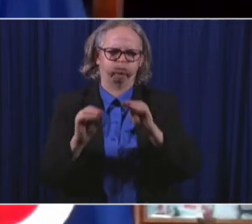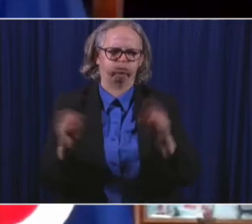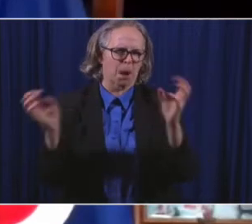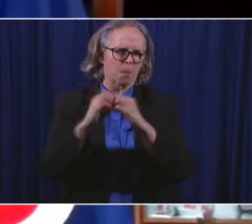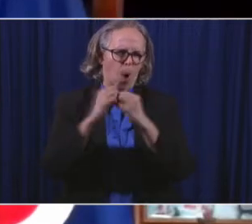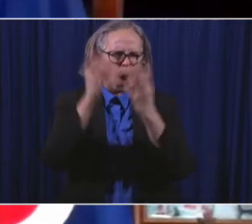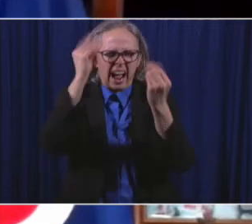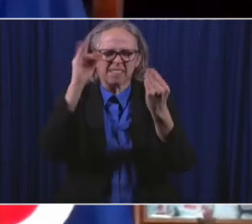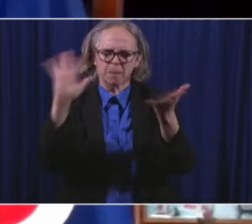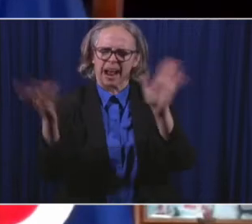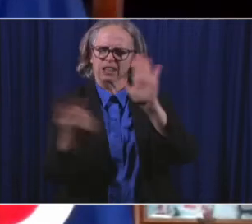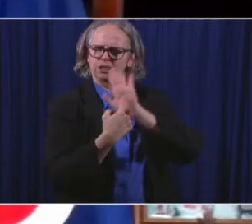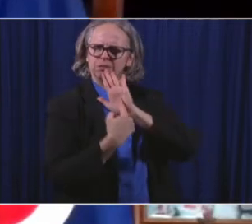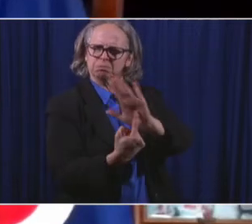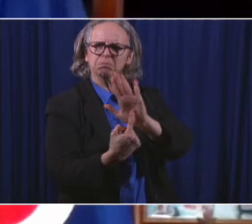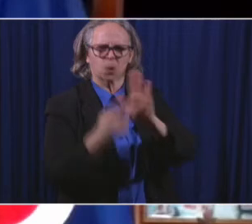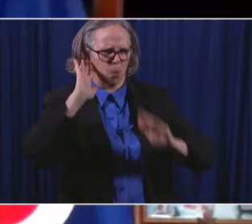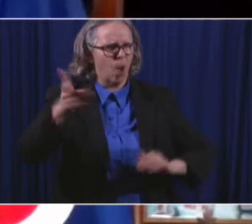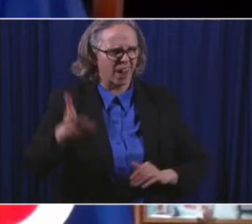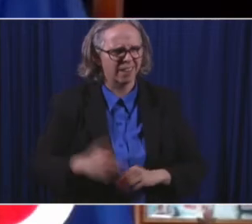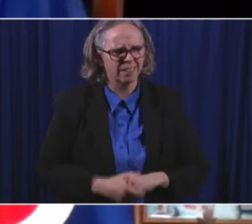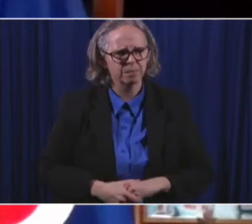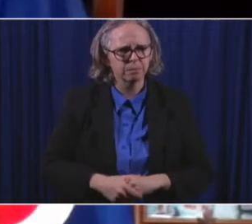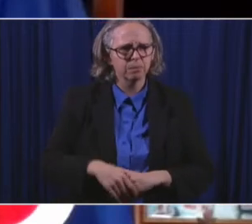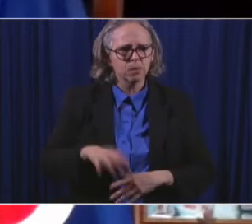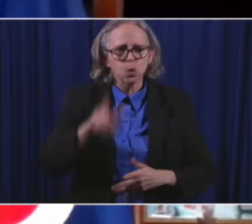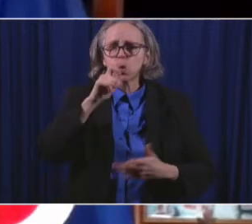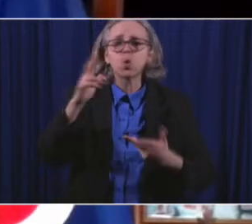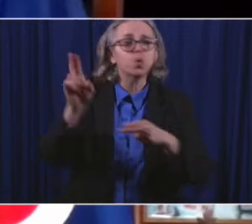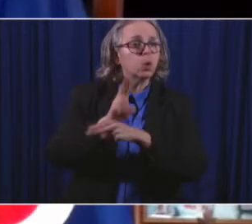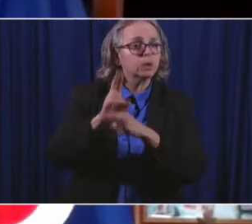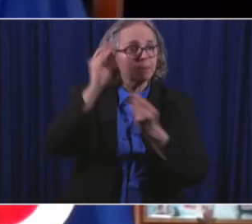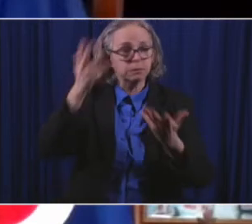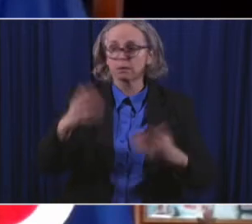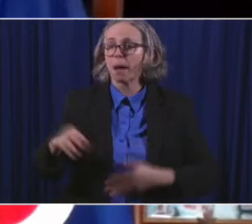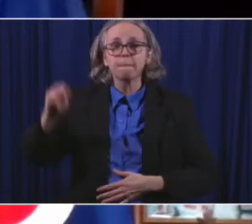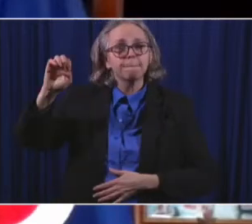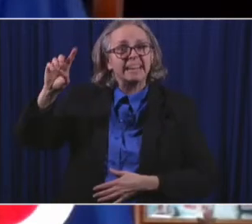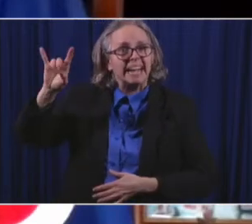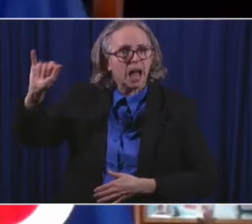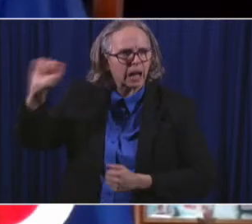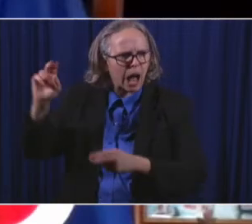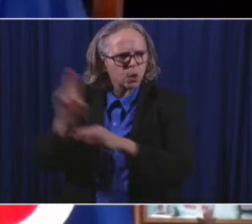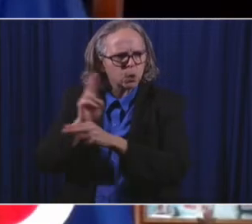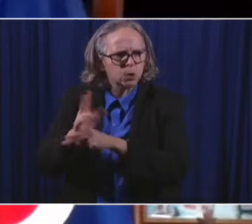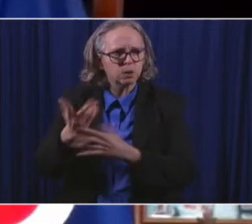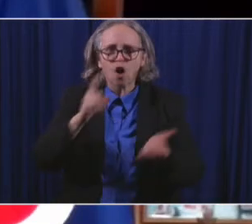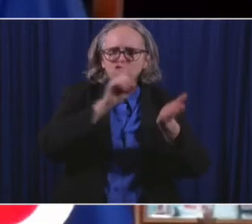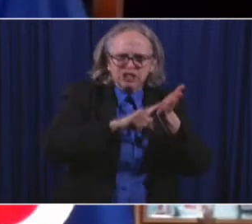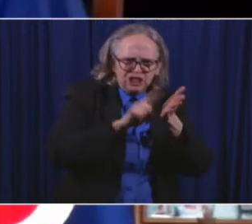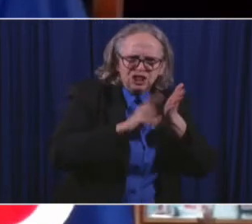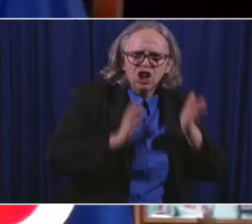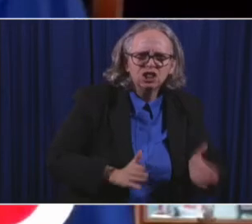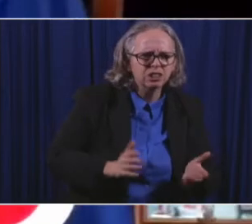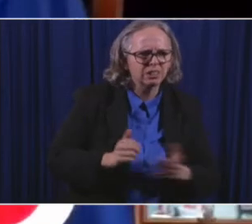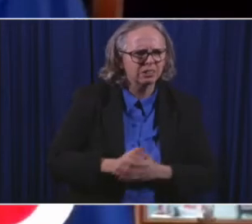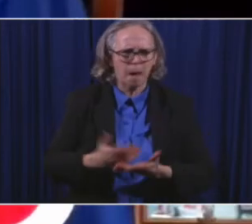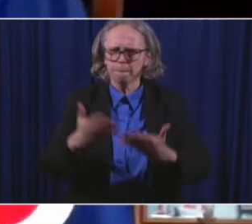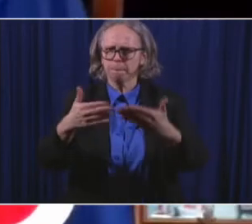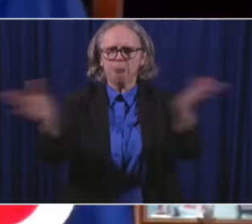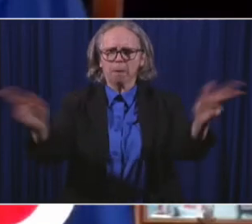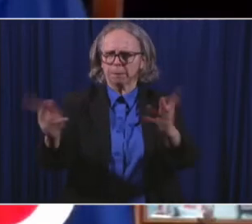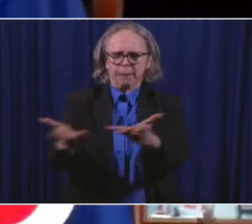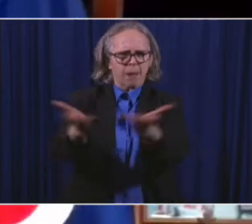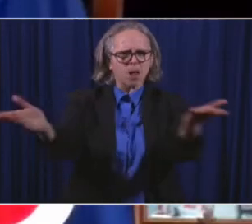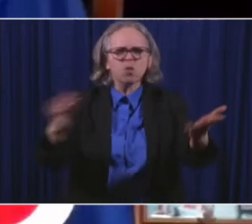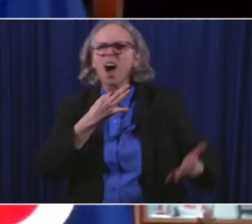the media, researchers, academics, the public, General Assembly members, think tanks from the left and the right,